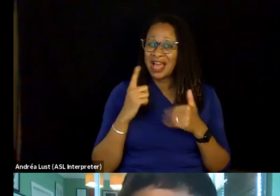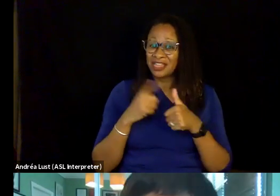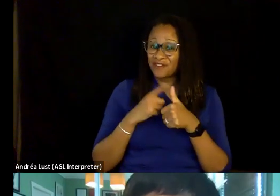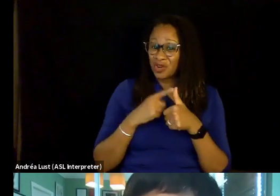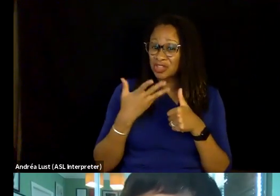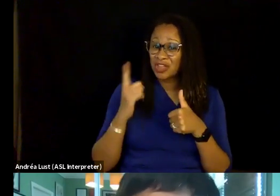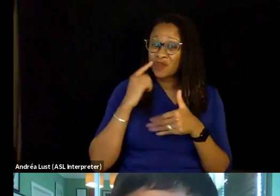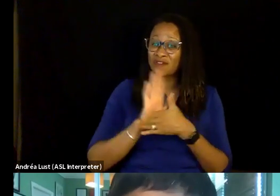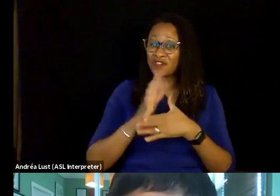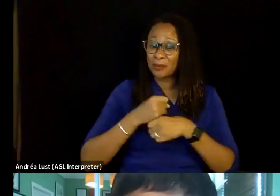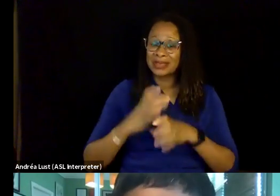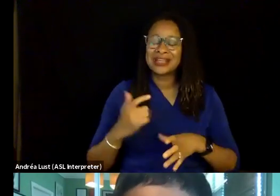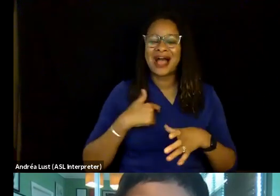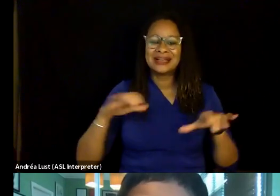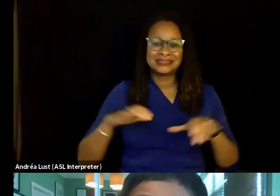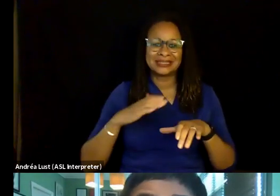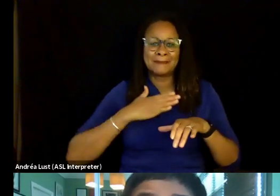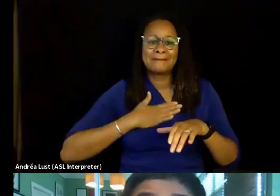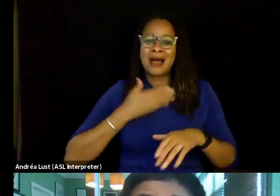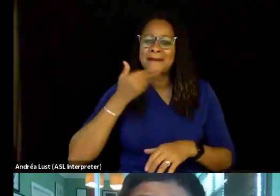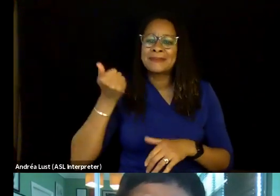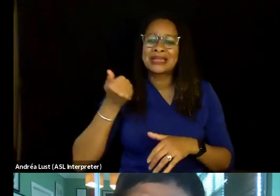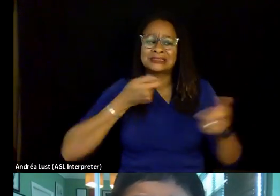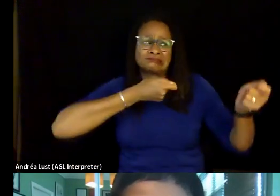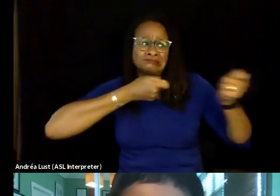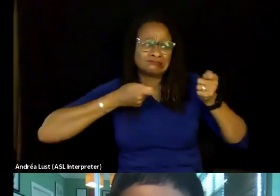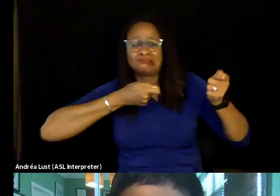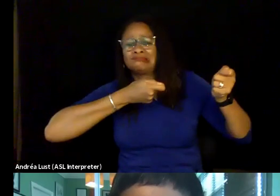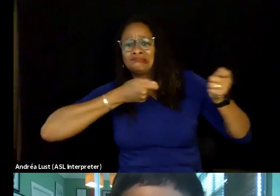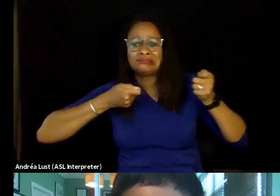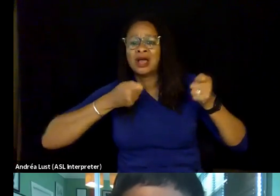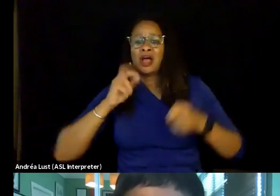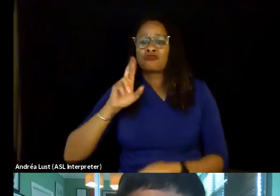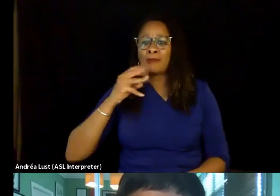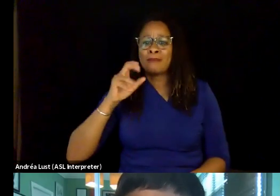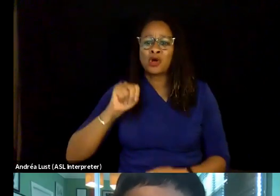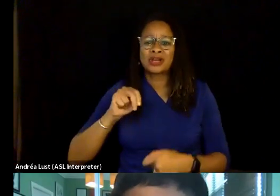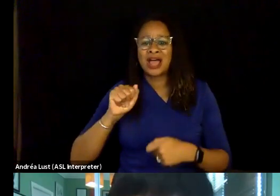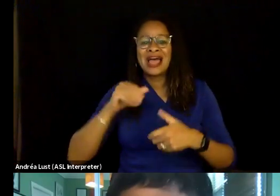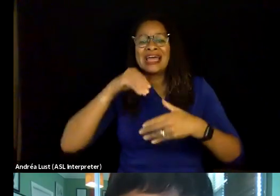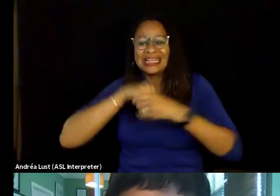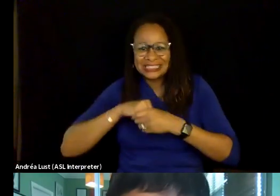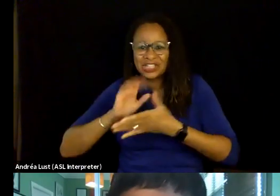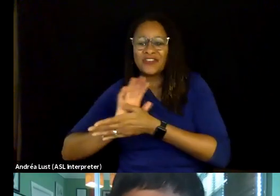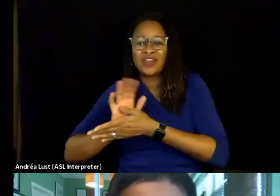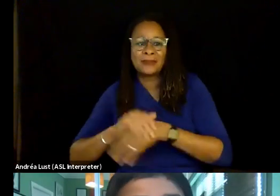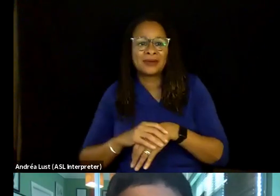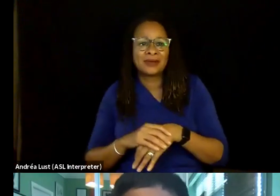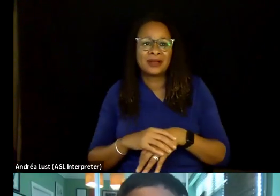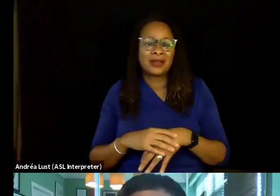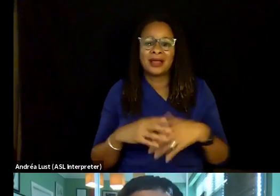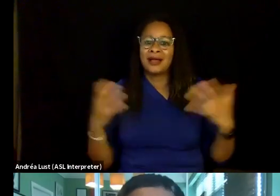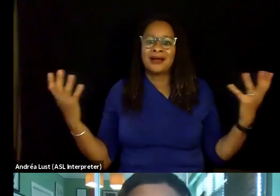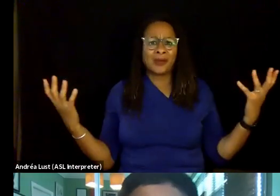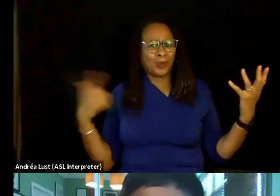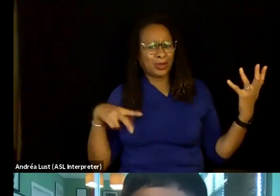is, I did my best to drag Ramona into the film. She still does. In what sense? Tell us.